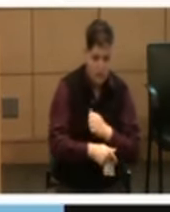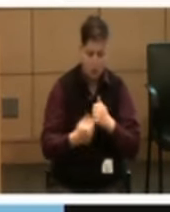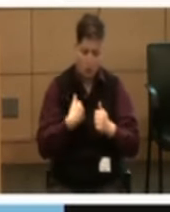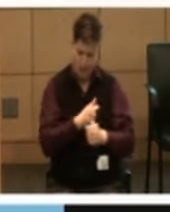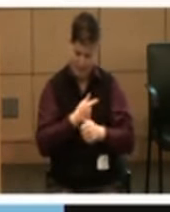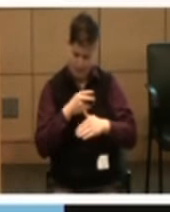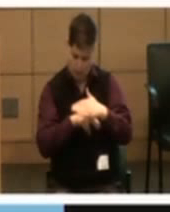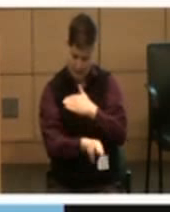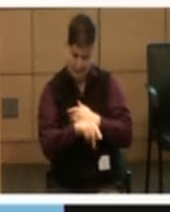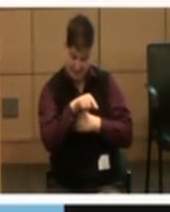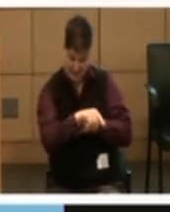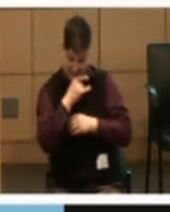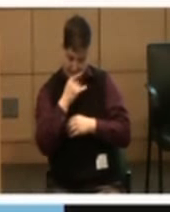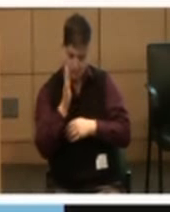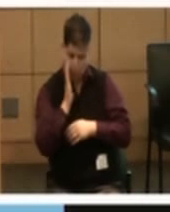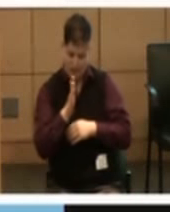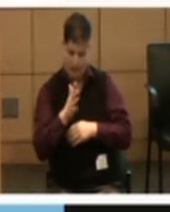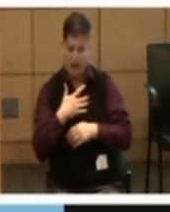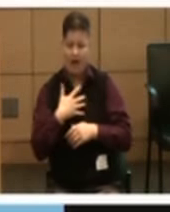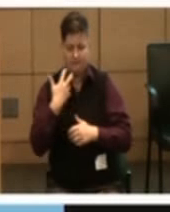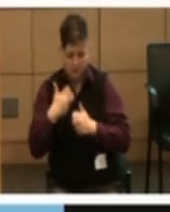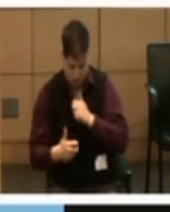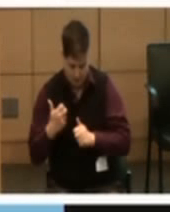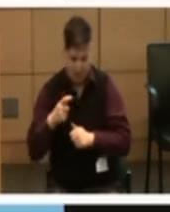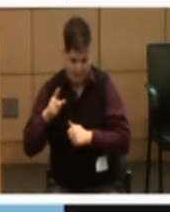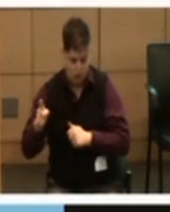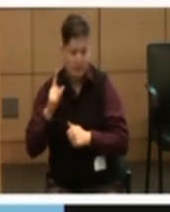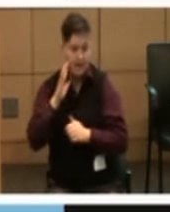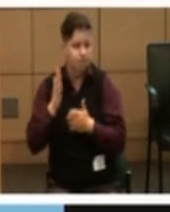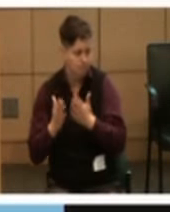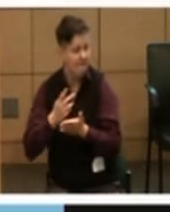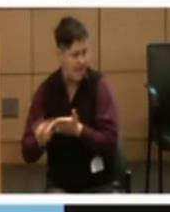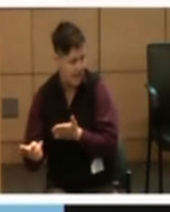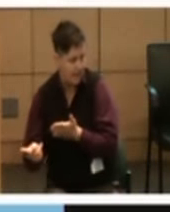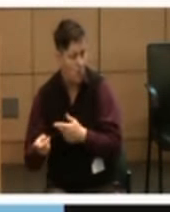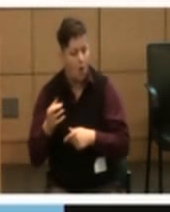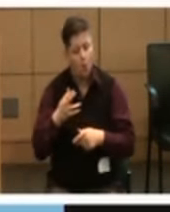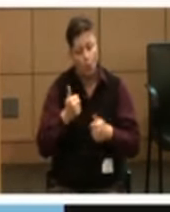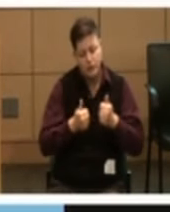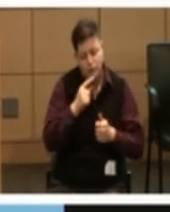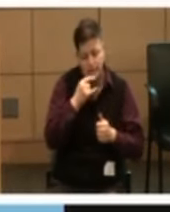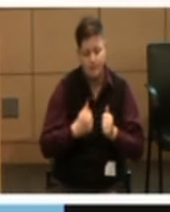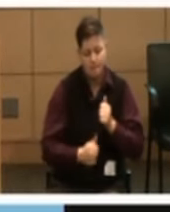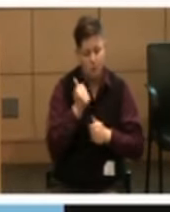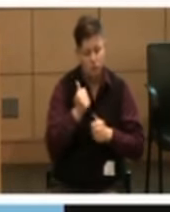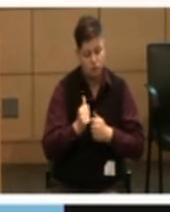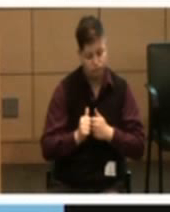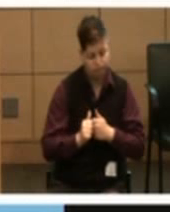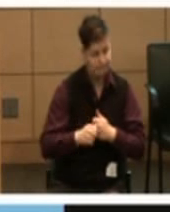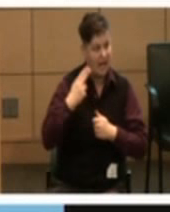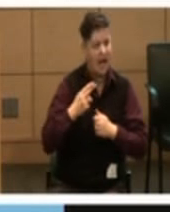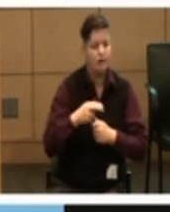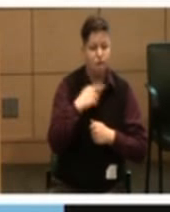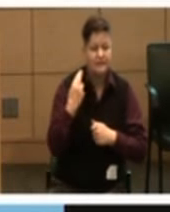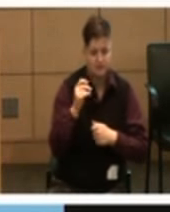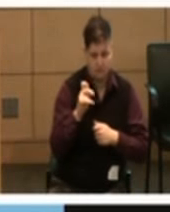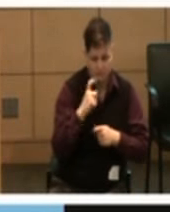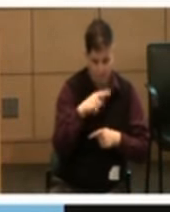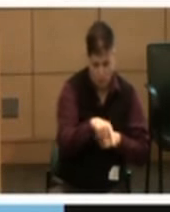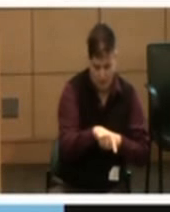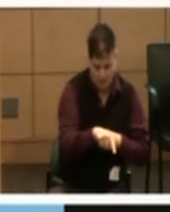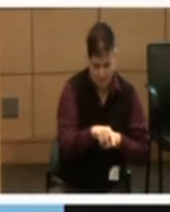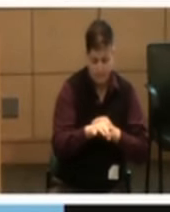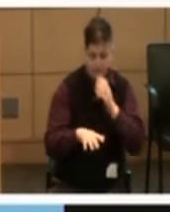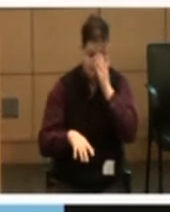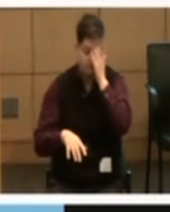are going to fail, which children are at risk for these difficulties. So if we identify factors on an auditory assessment, maybe we